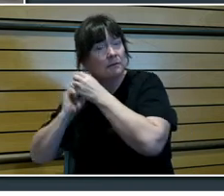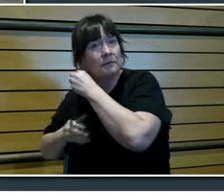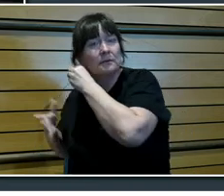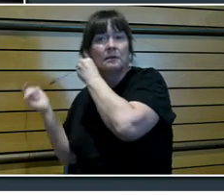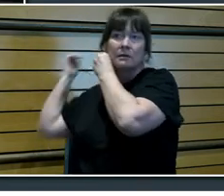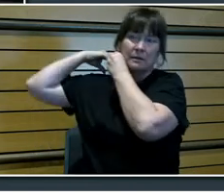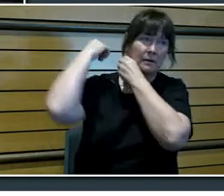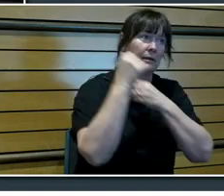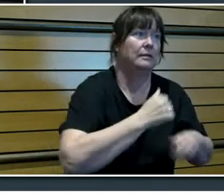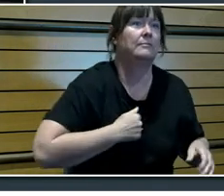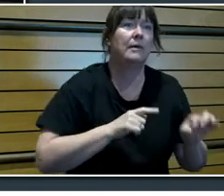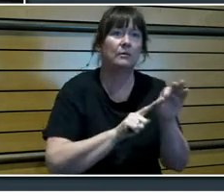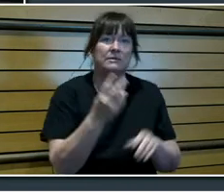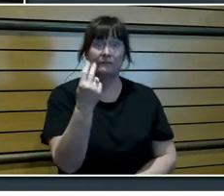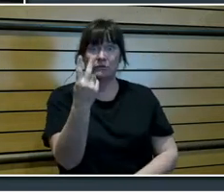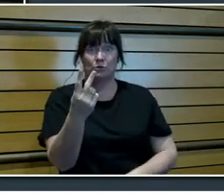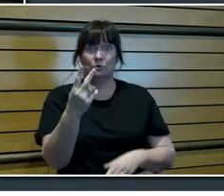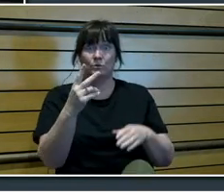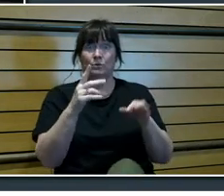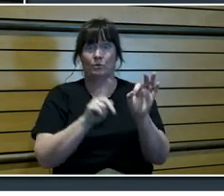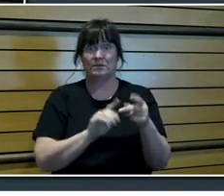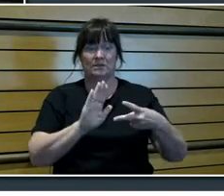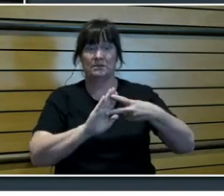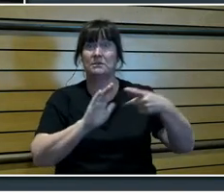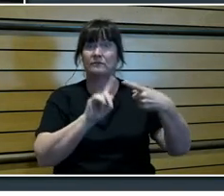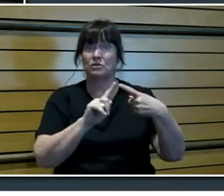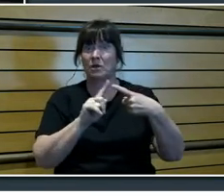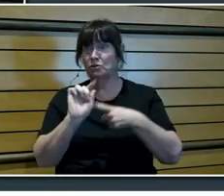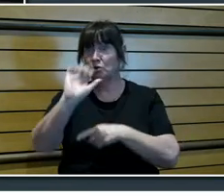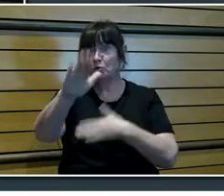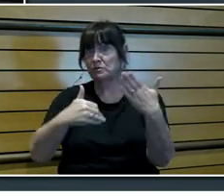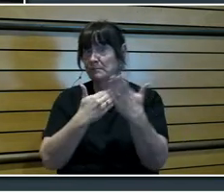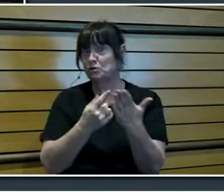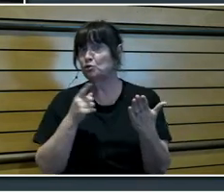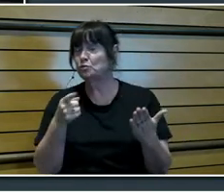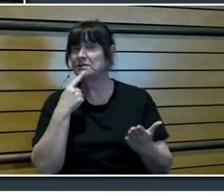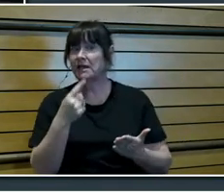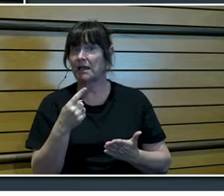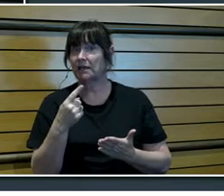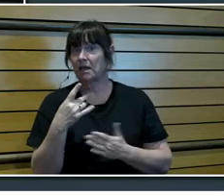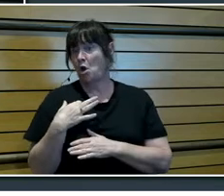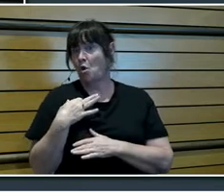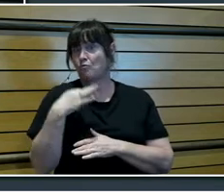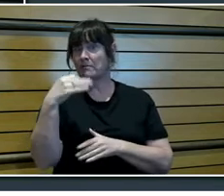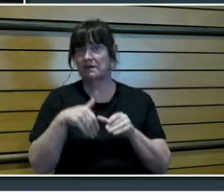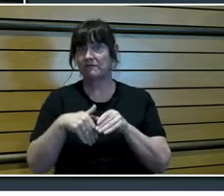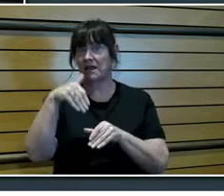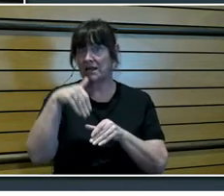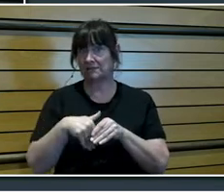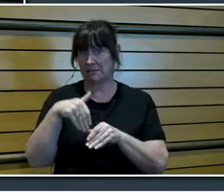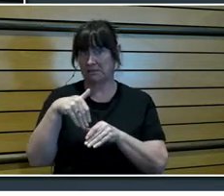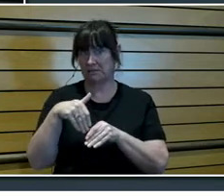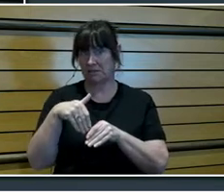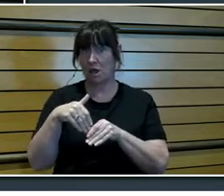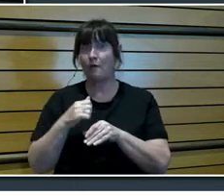My question, I've got two. The first one is, in your submission, you mentioned that having representative elected directly by those